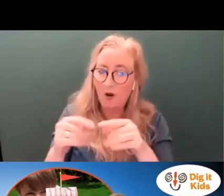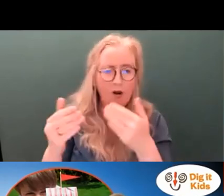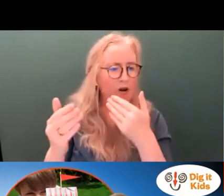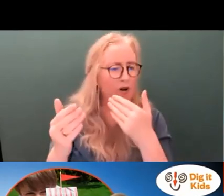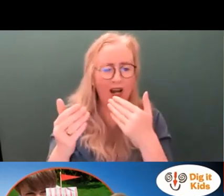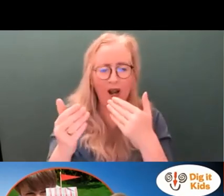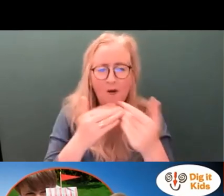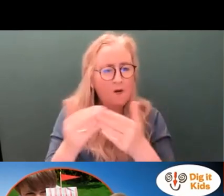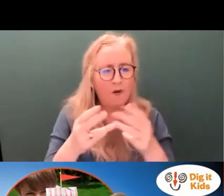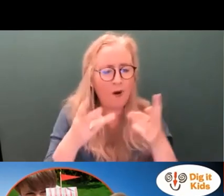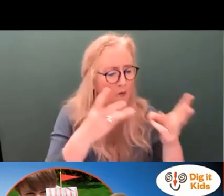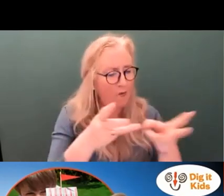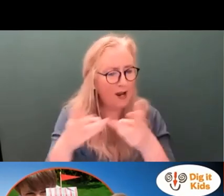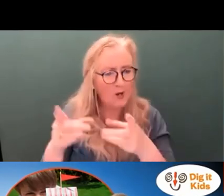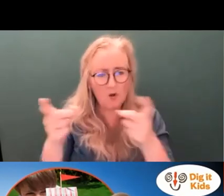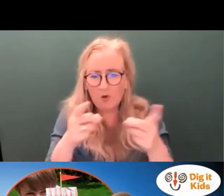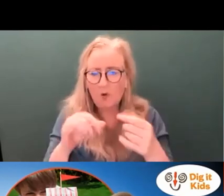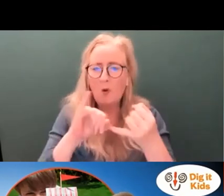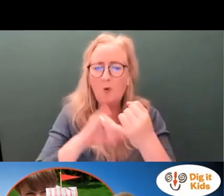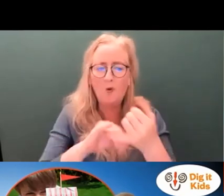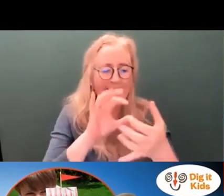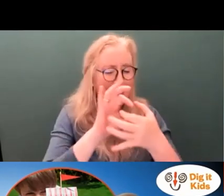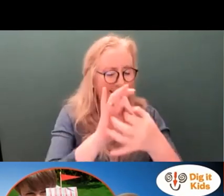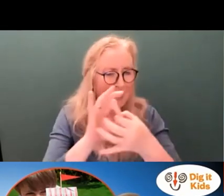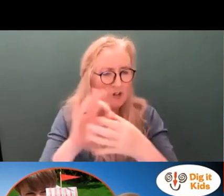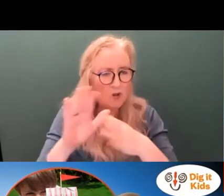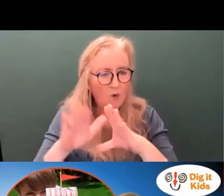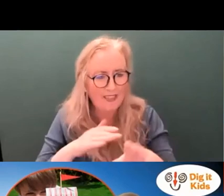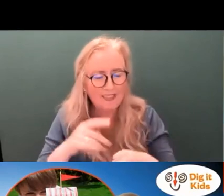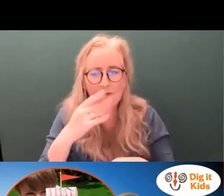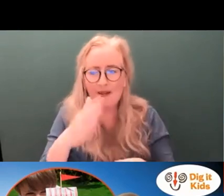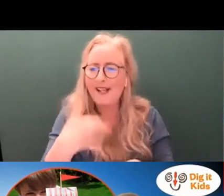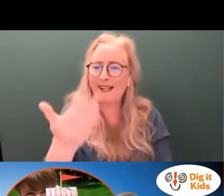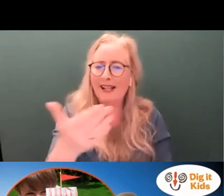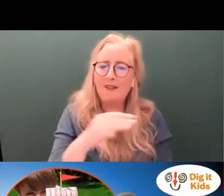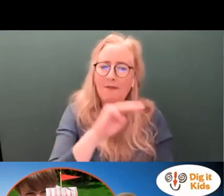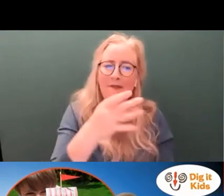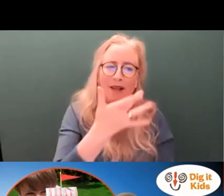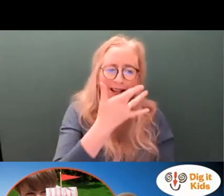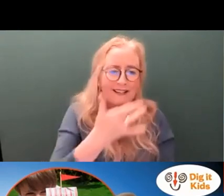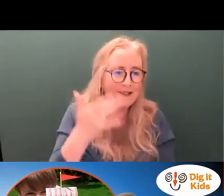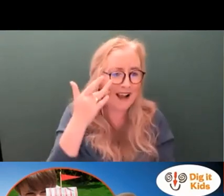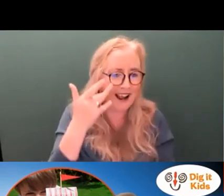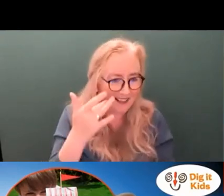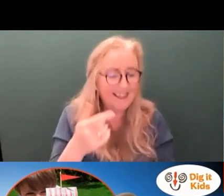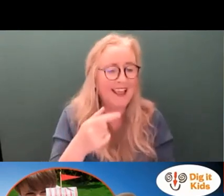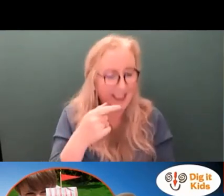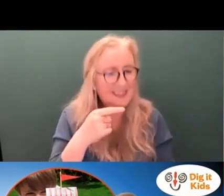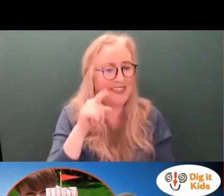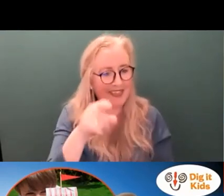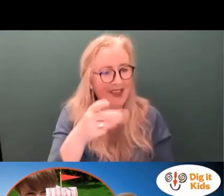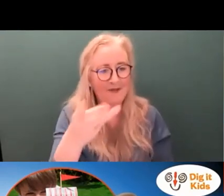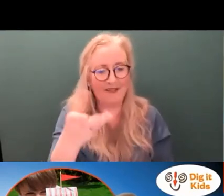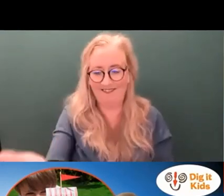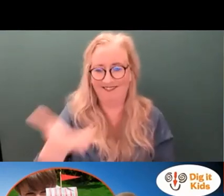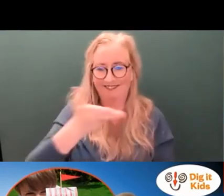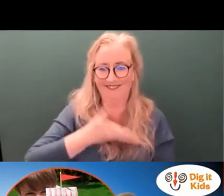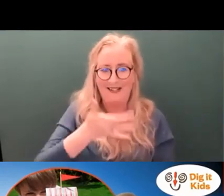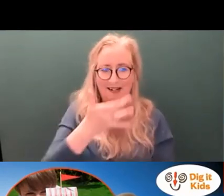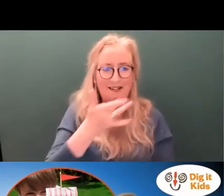Whatever way you do it, whoever you engage with, you're bringing a smile to people's faces and they will bring one to yours.